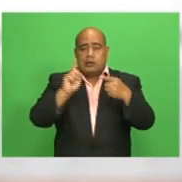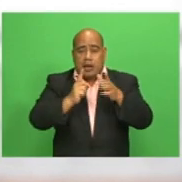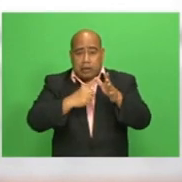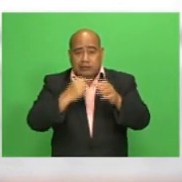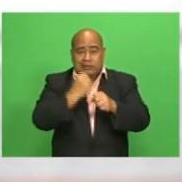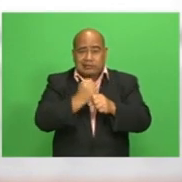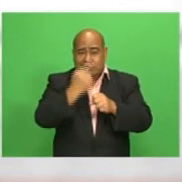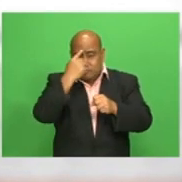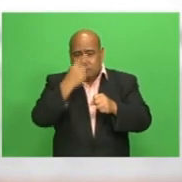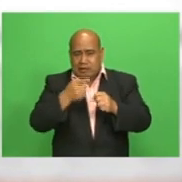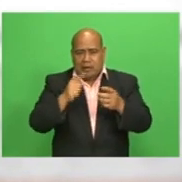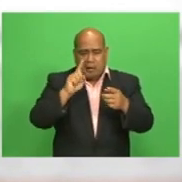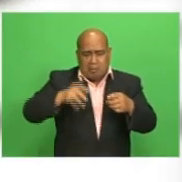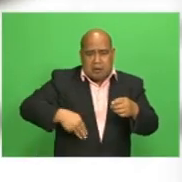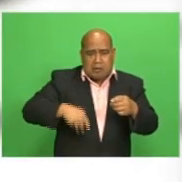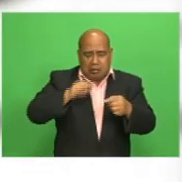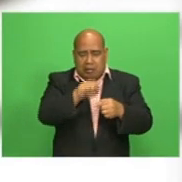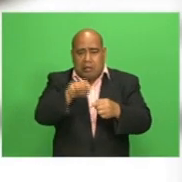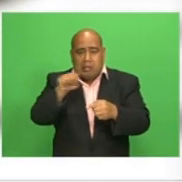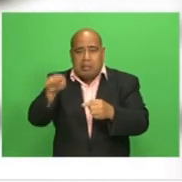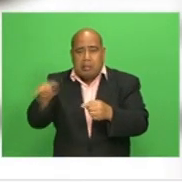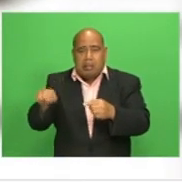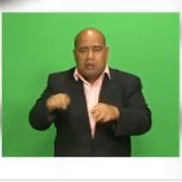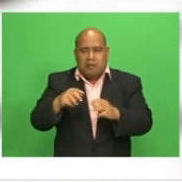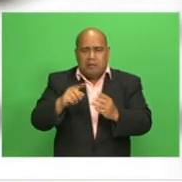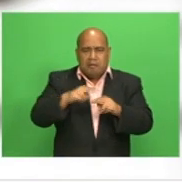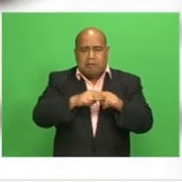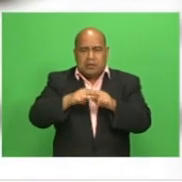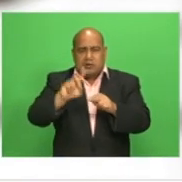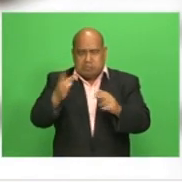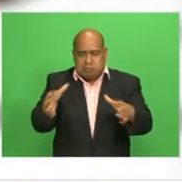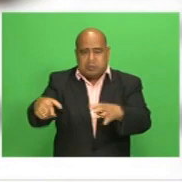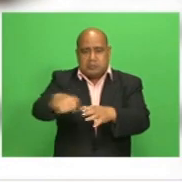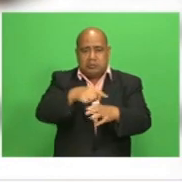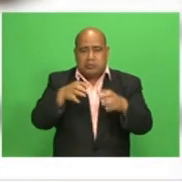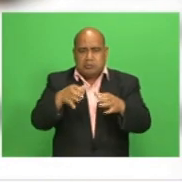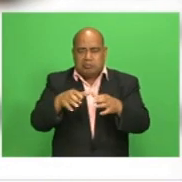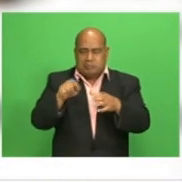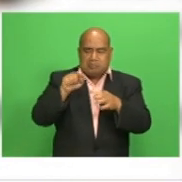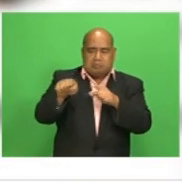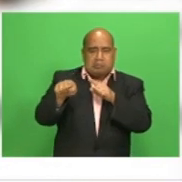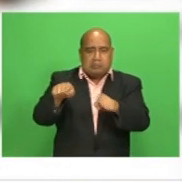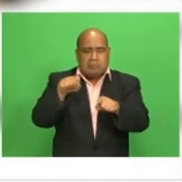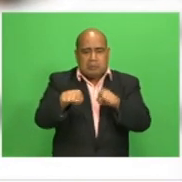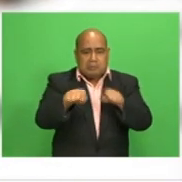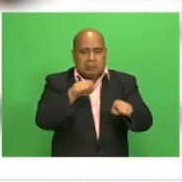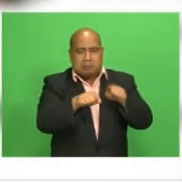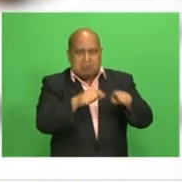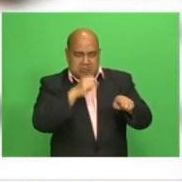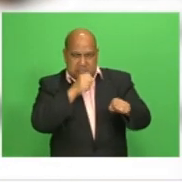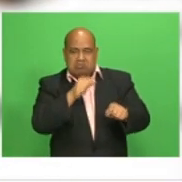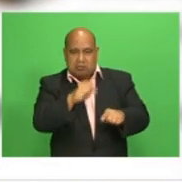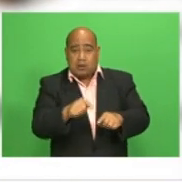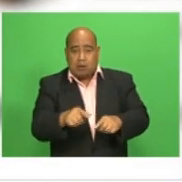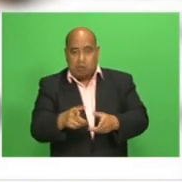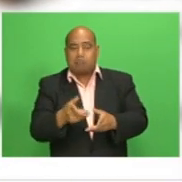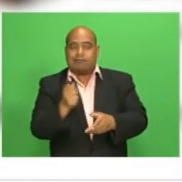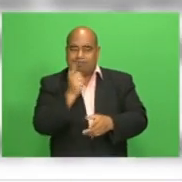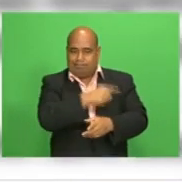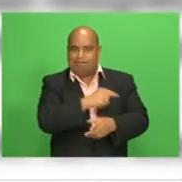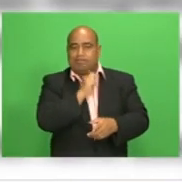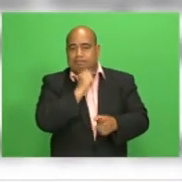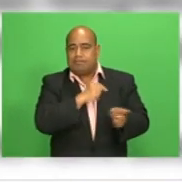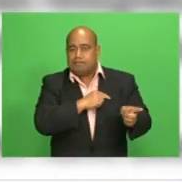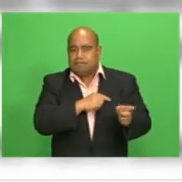and associates of the ruling Fiji First Party. Sources have told FBC News that Khan claims to have worked for opposition